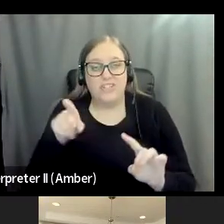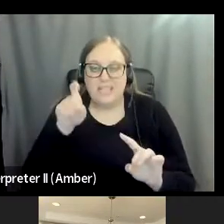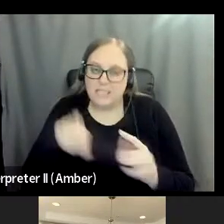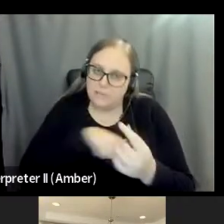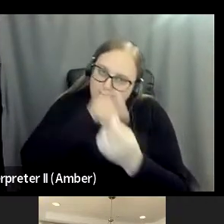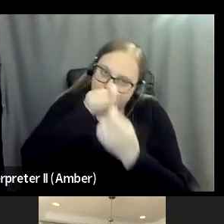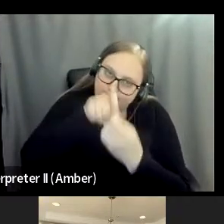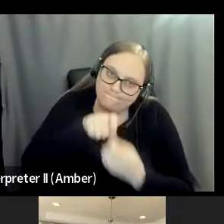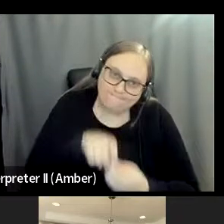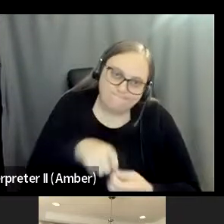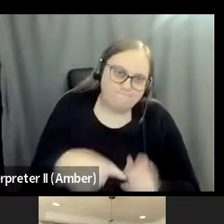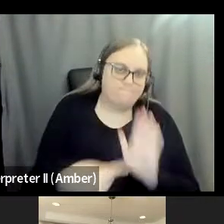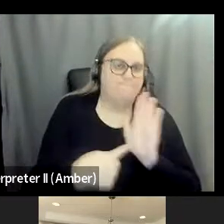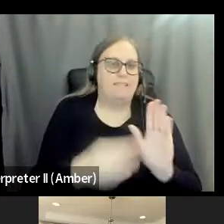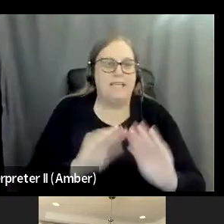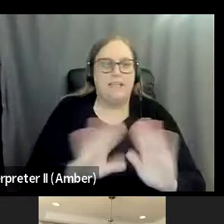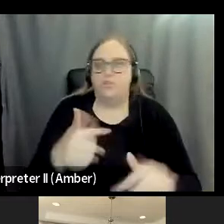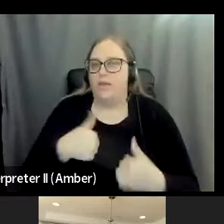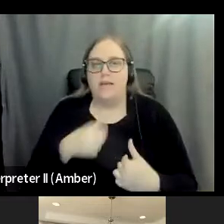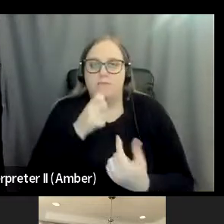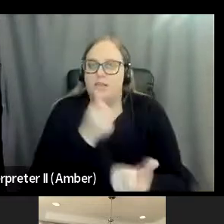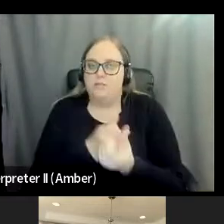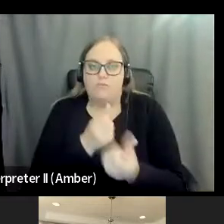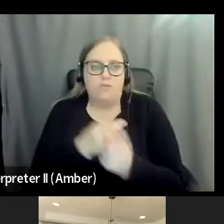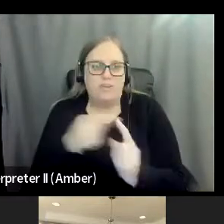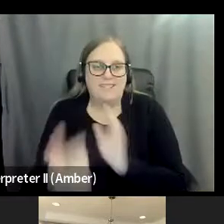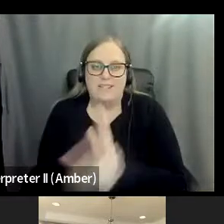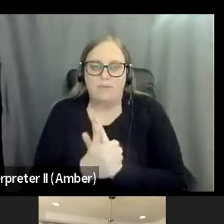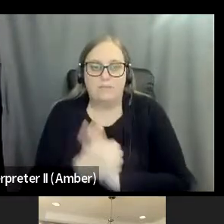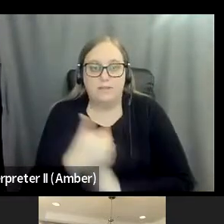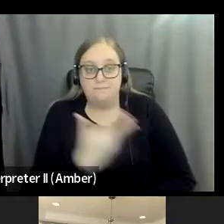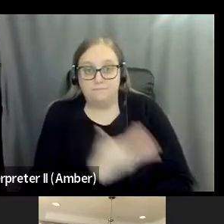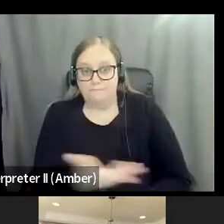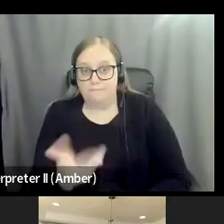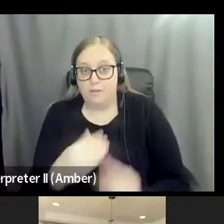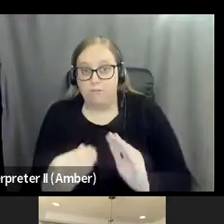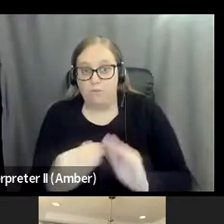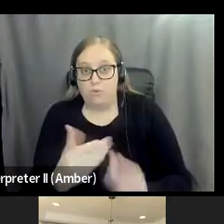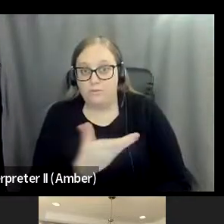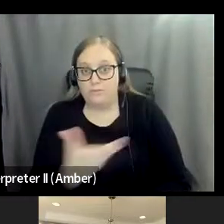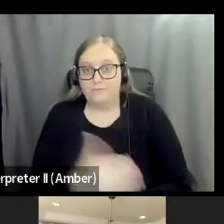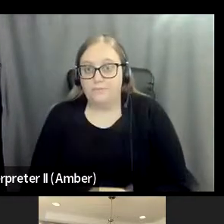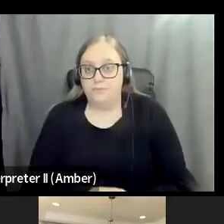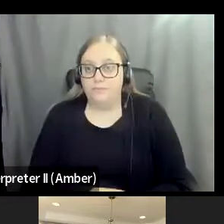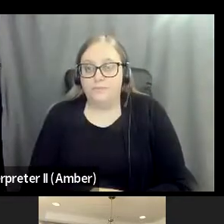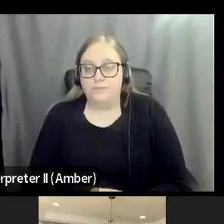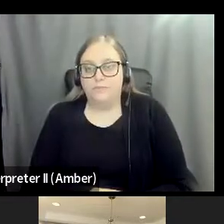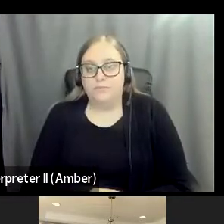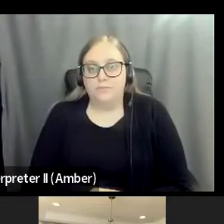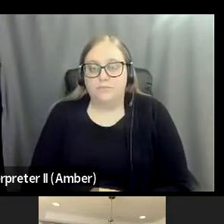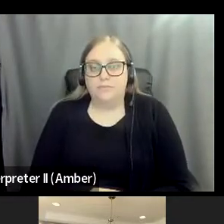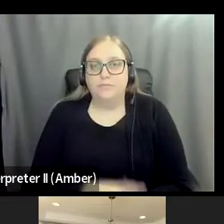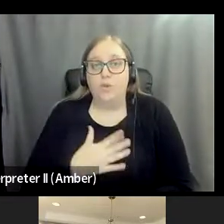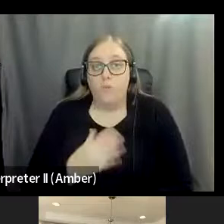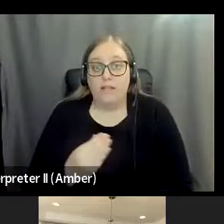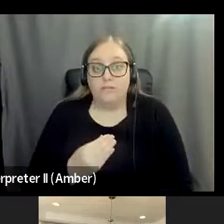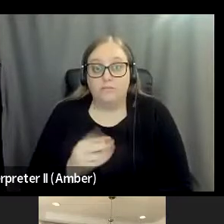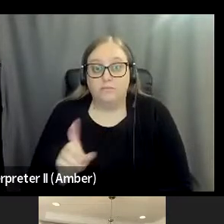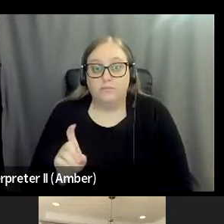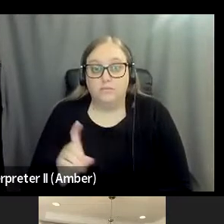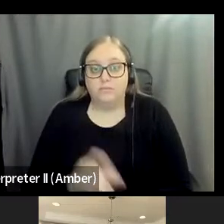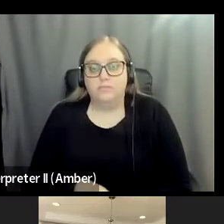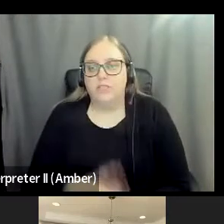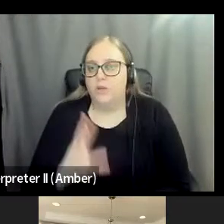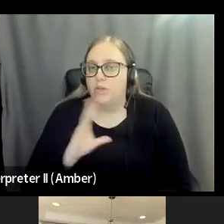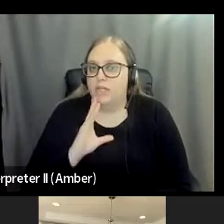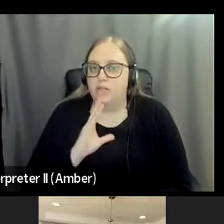explicit. So I won't be supporting this amendment. Further on this? Councilmember White? Thank you,